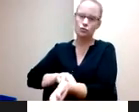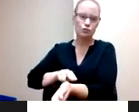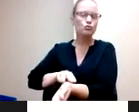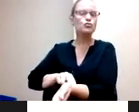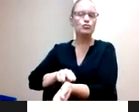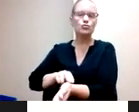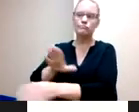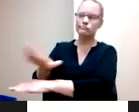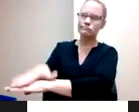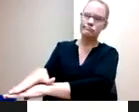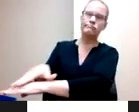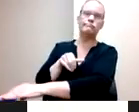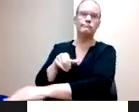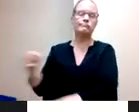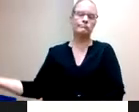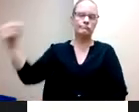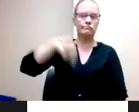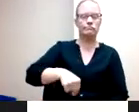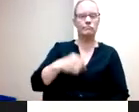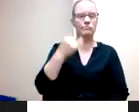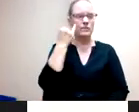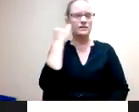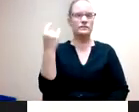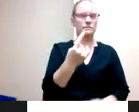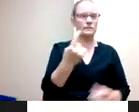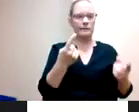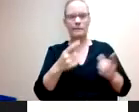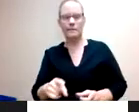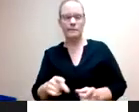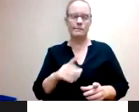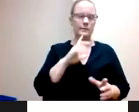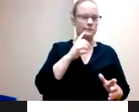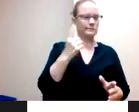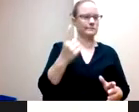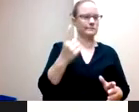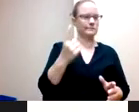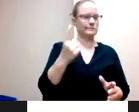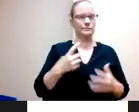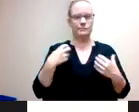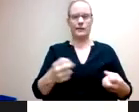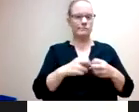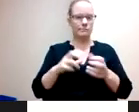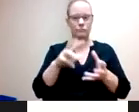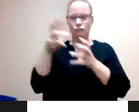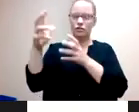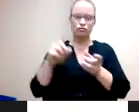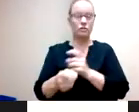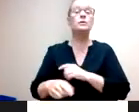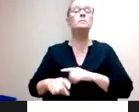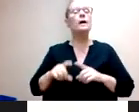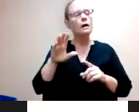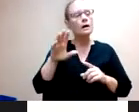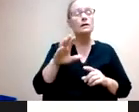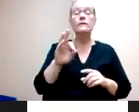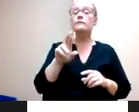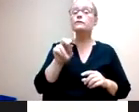their ability to come to the home if there are changes. So, but at home, it's the family supporting. Places like Francis